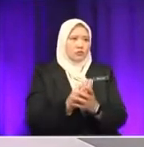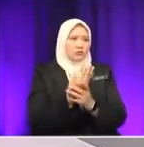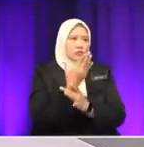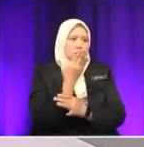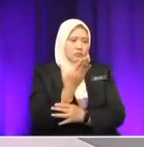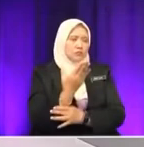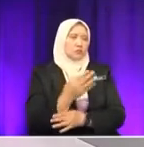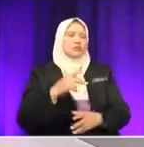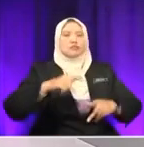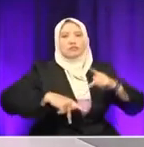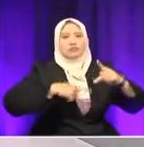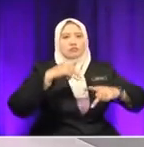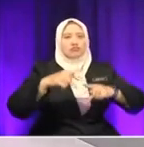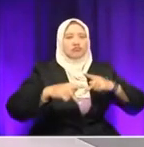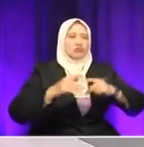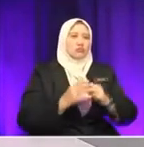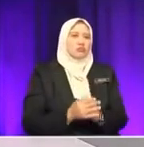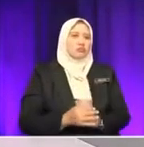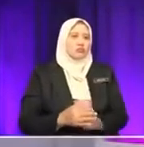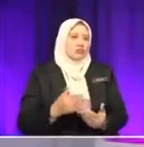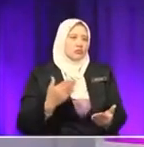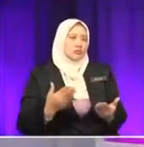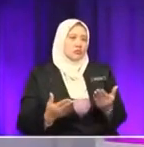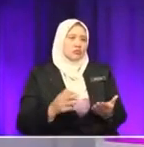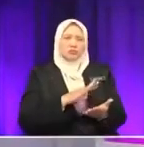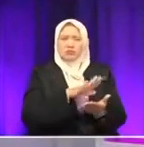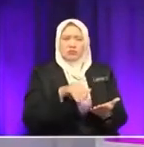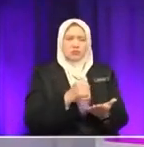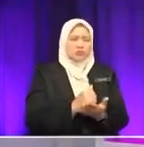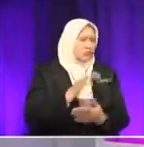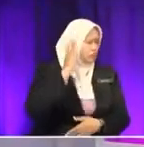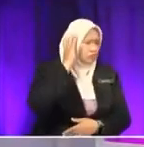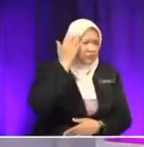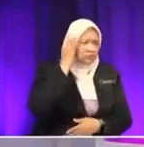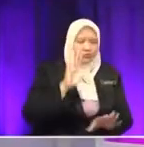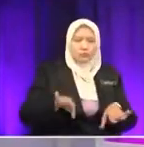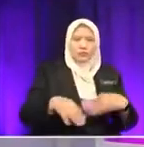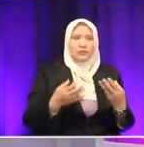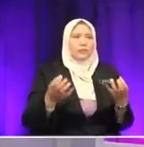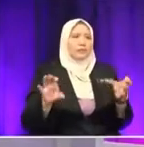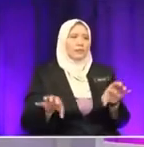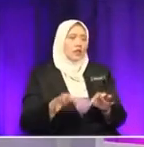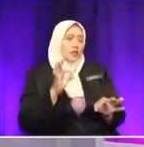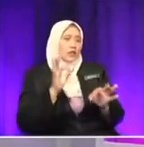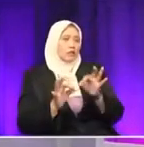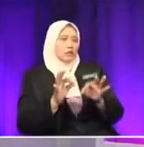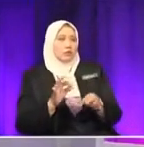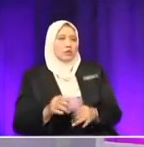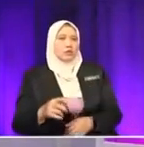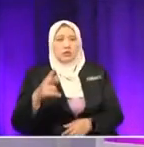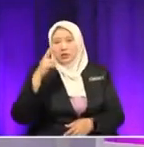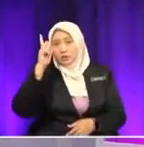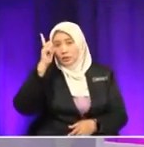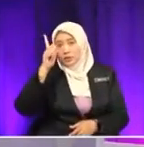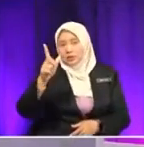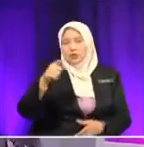bit difficult. They would never have thought to write this if they wouldn't grow the C's. Correct. Right? So the C helps them with their elaboration. So